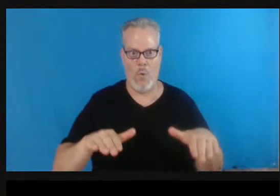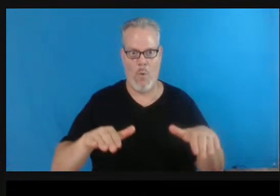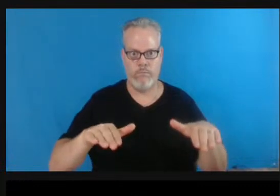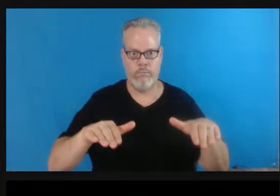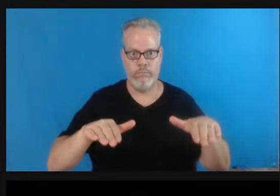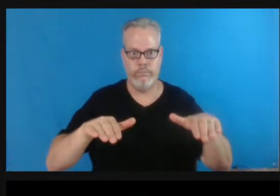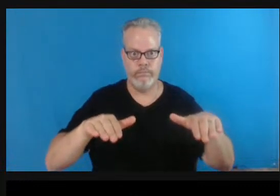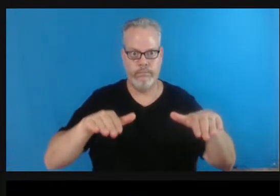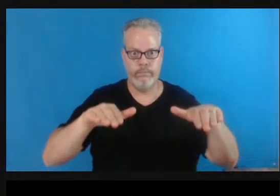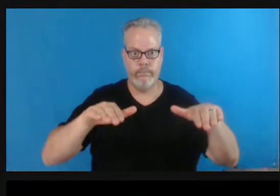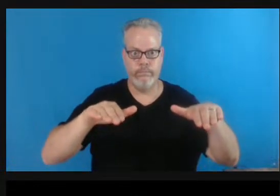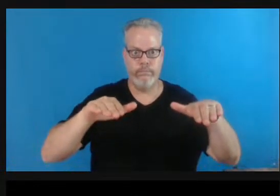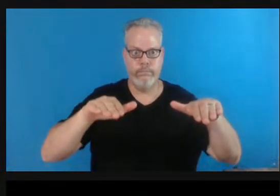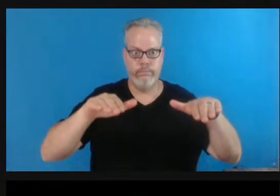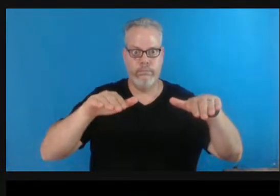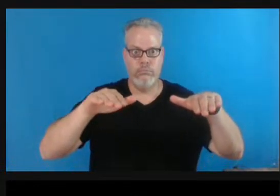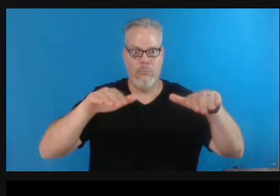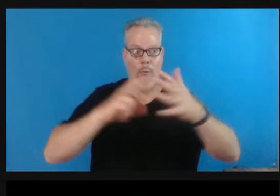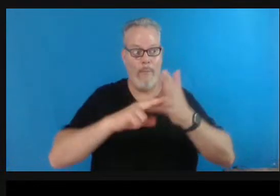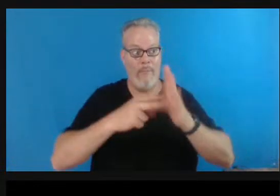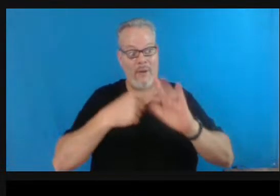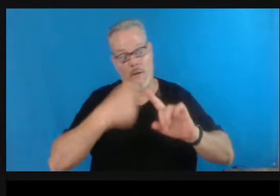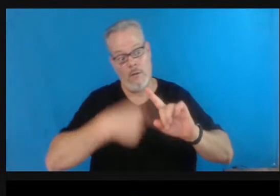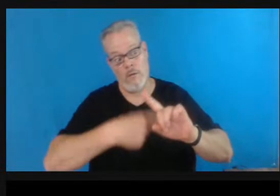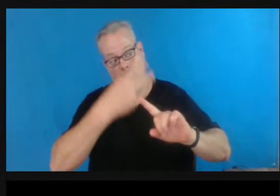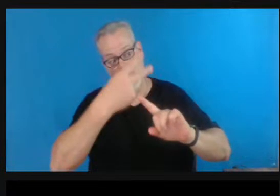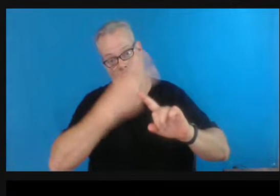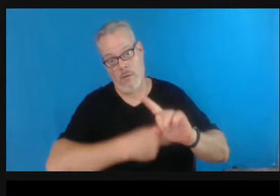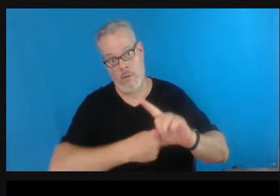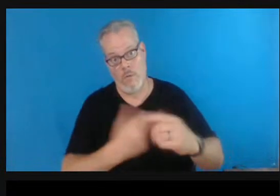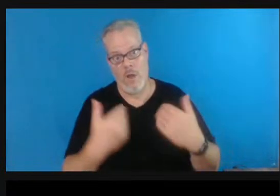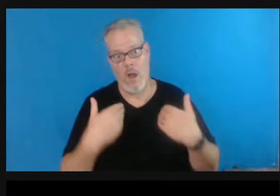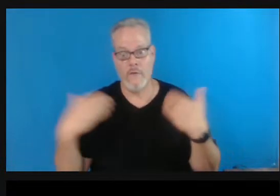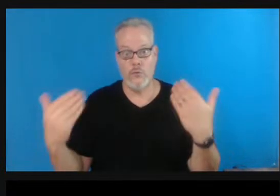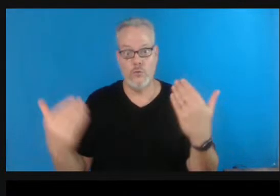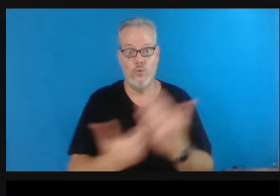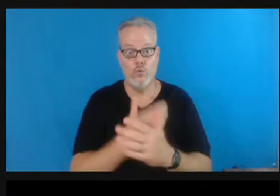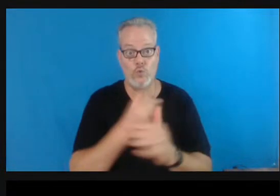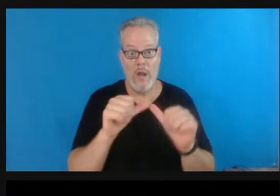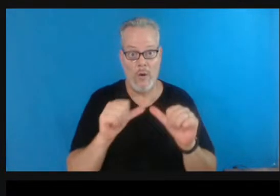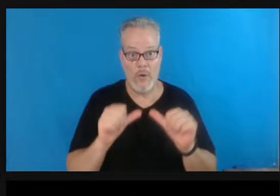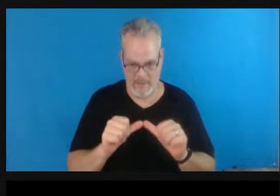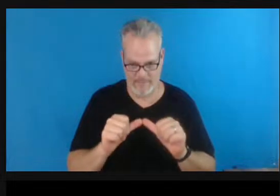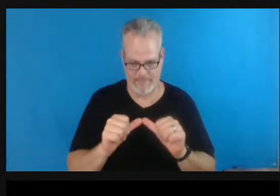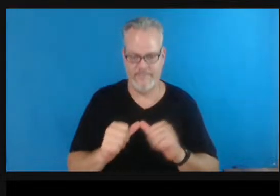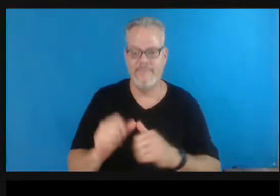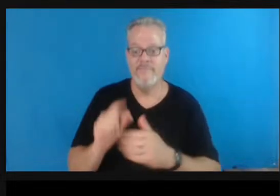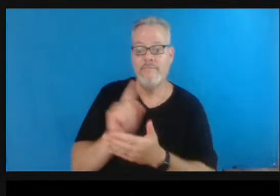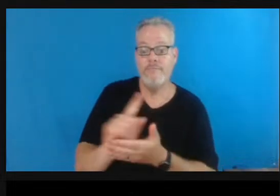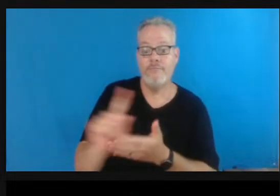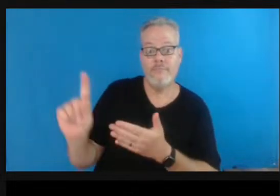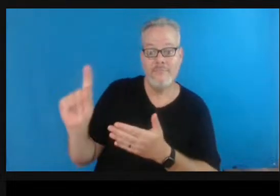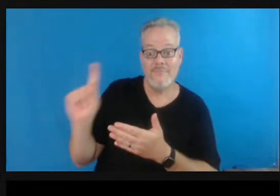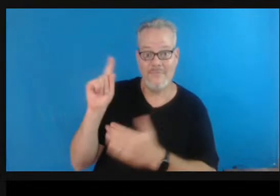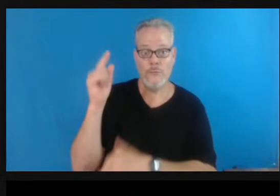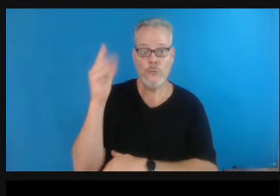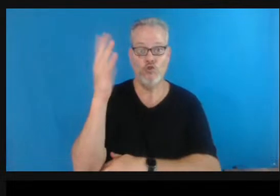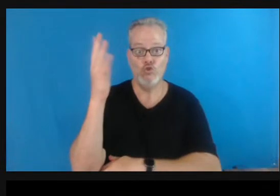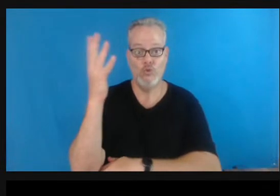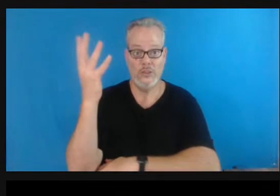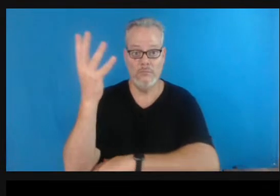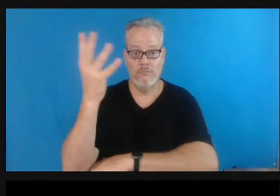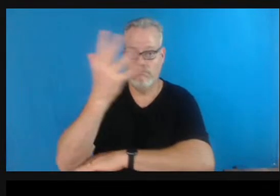new viewing area in a month or two. We had a tree go down last week. I left this here